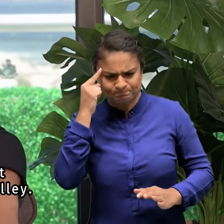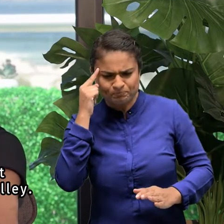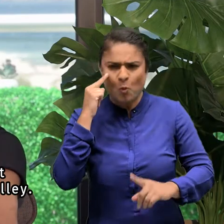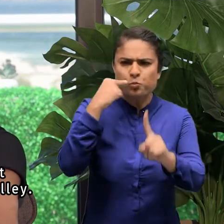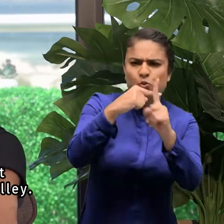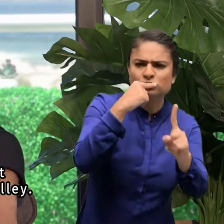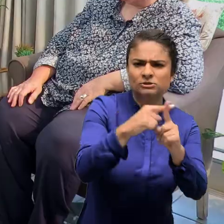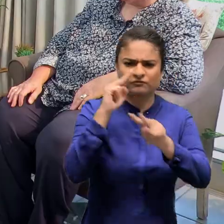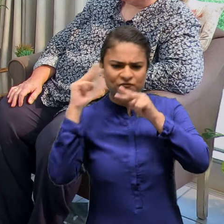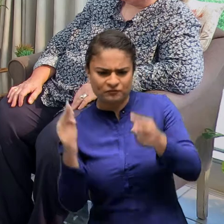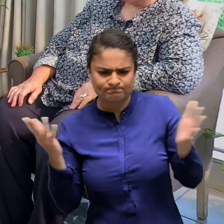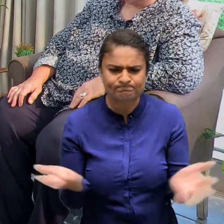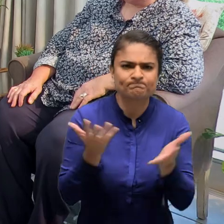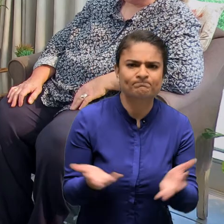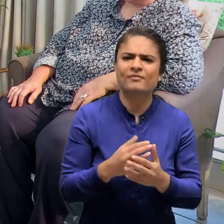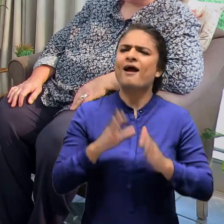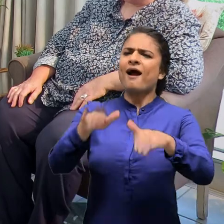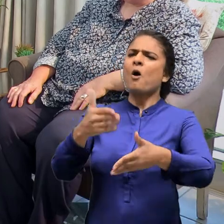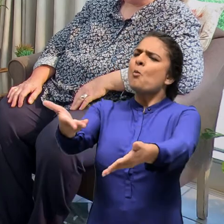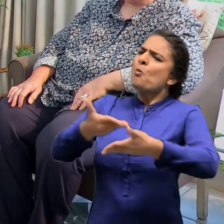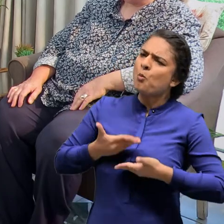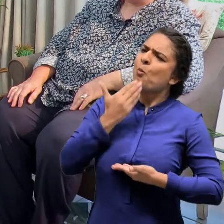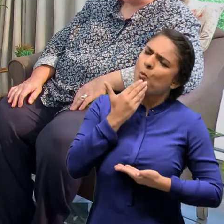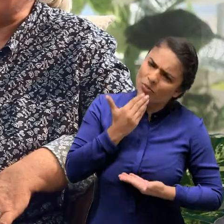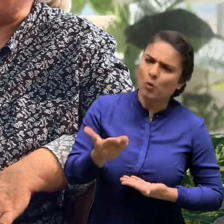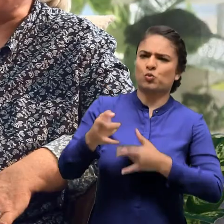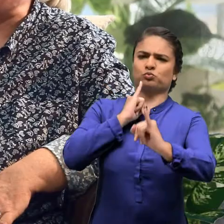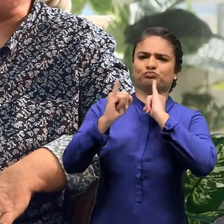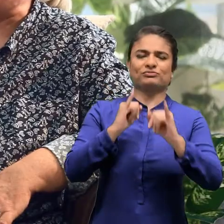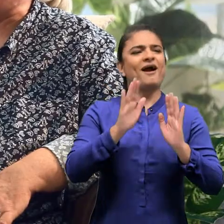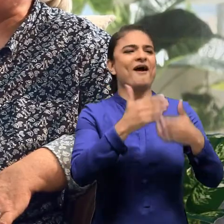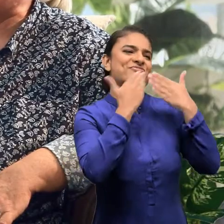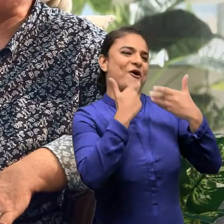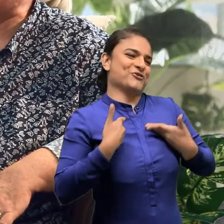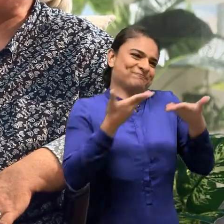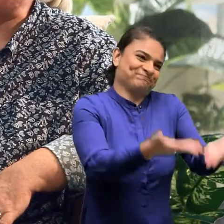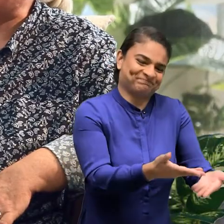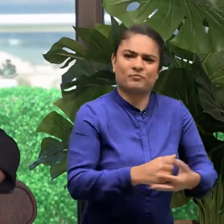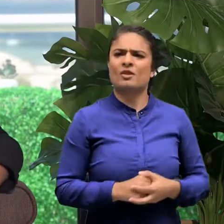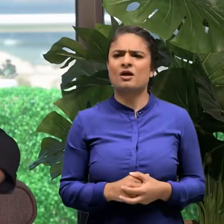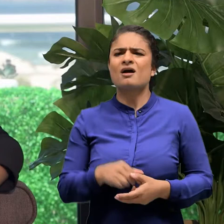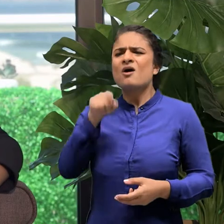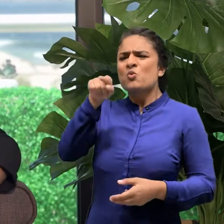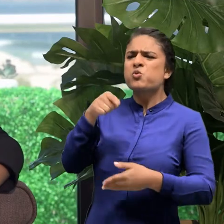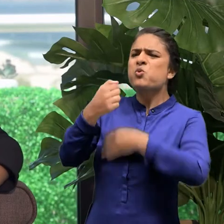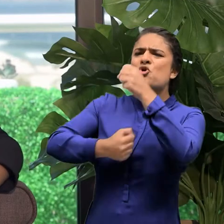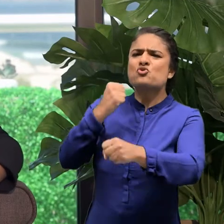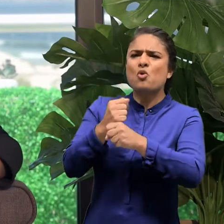for Shelley. Welcome, Shona, and thank you so much for joining us. Thanks for having me. Shona, can you take us back